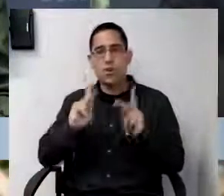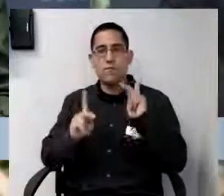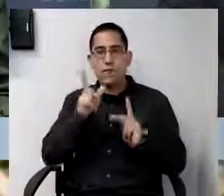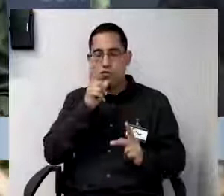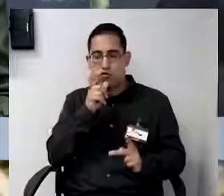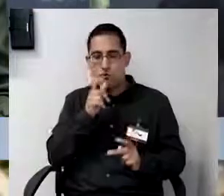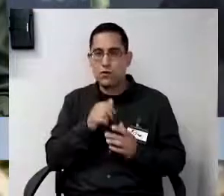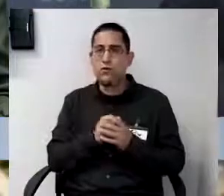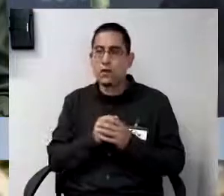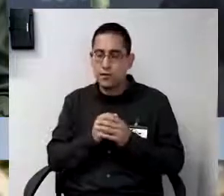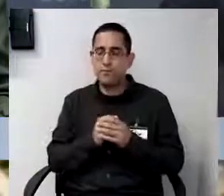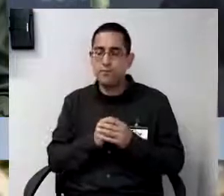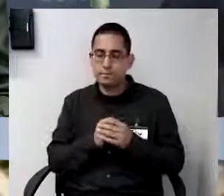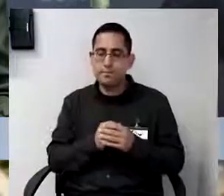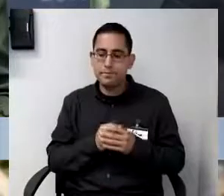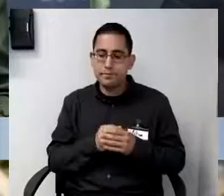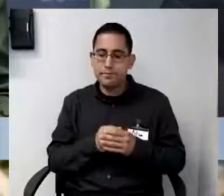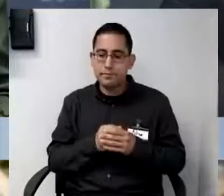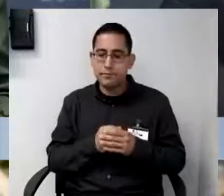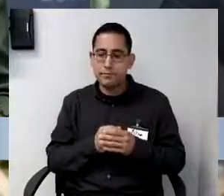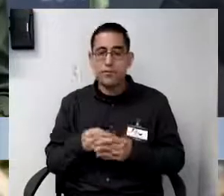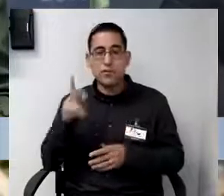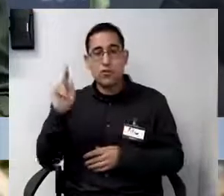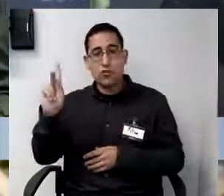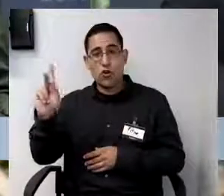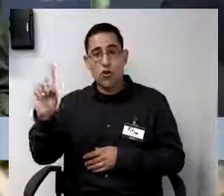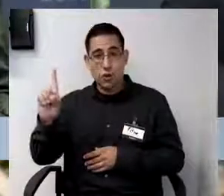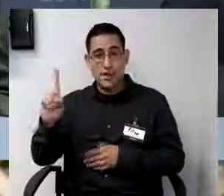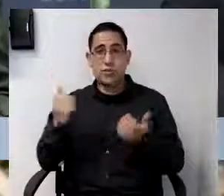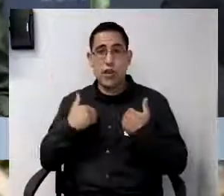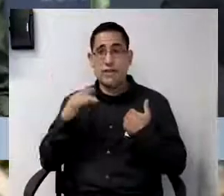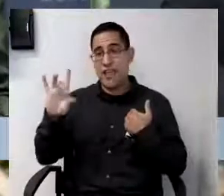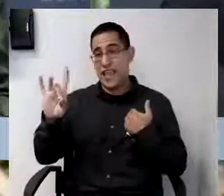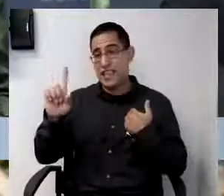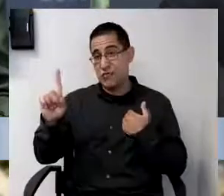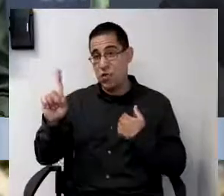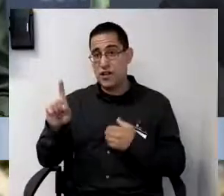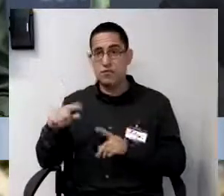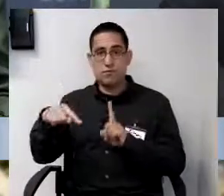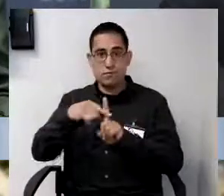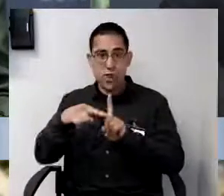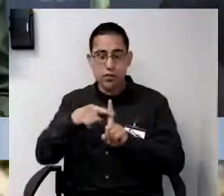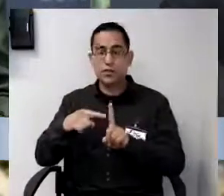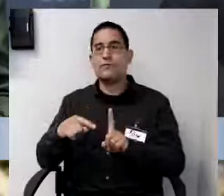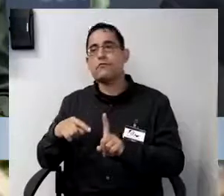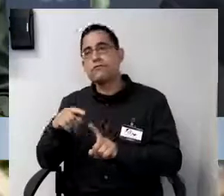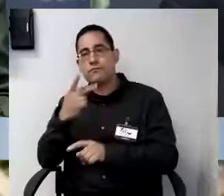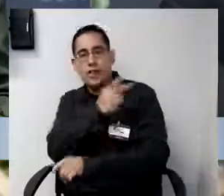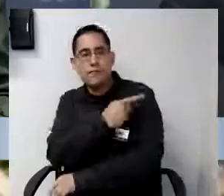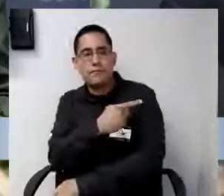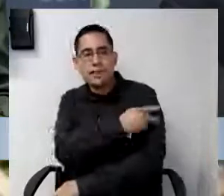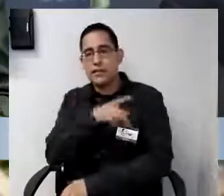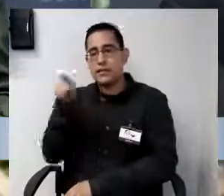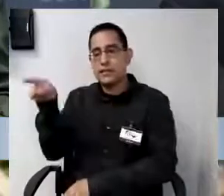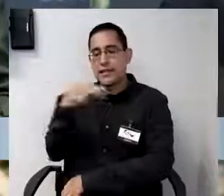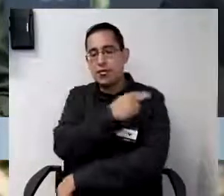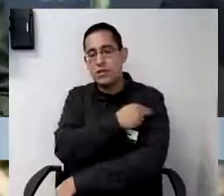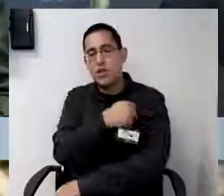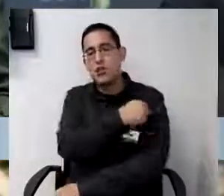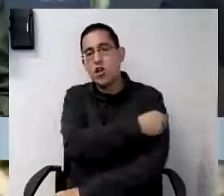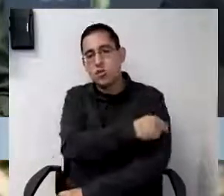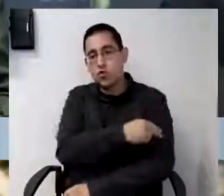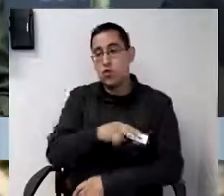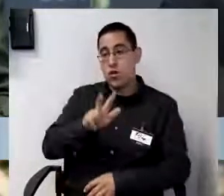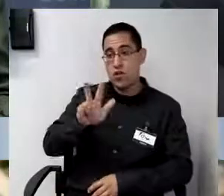of Kaweah Delta, I mentioned we have 81 COVID positive patients right now that are in the hospital. 37 of